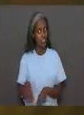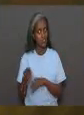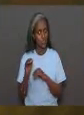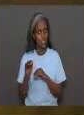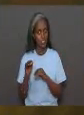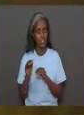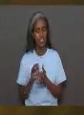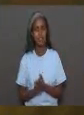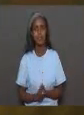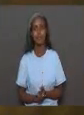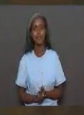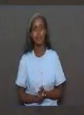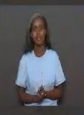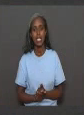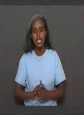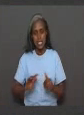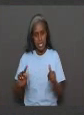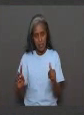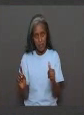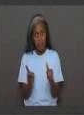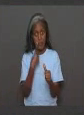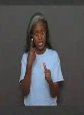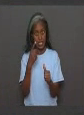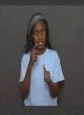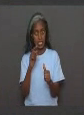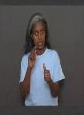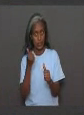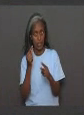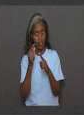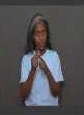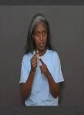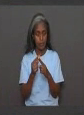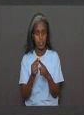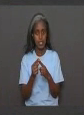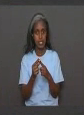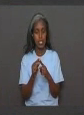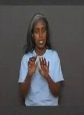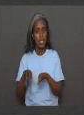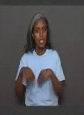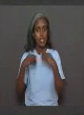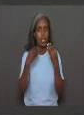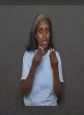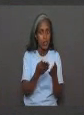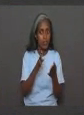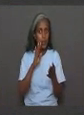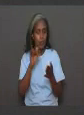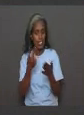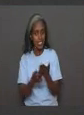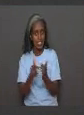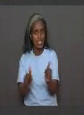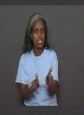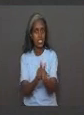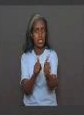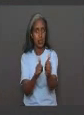Welcome back, students. The first 10 terms given by